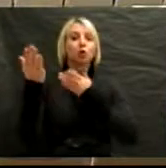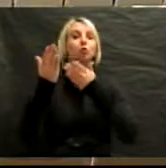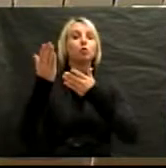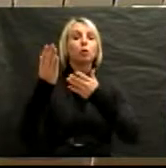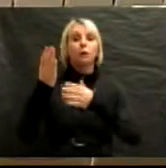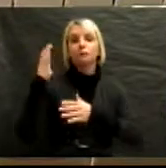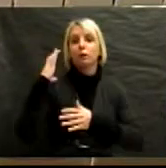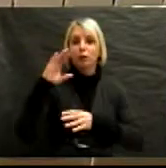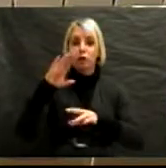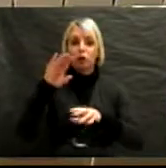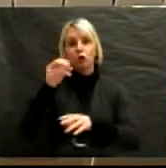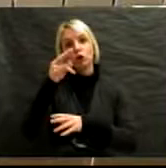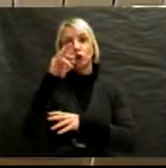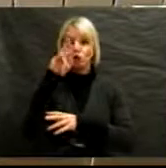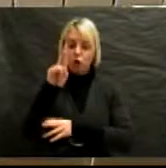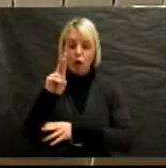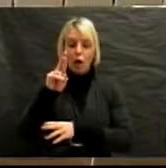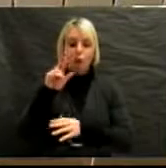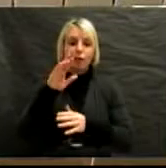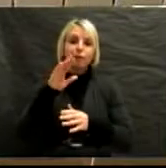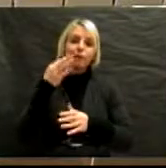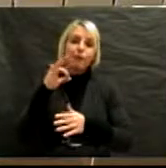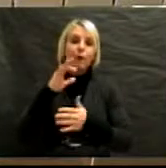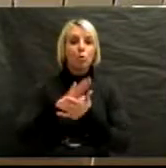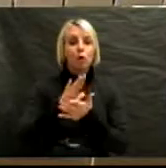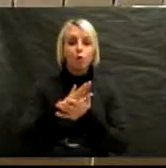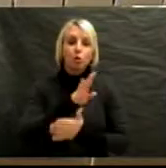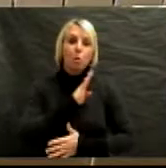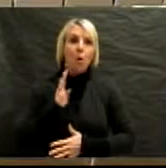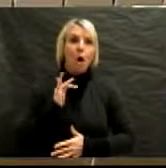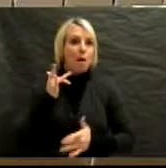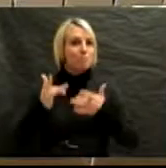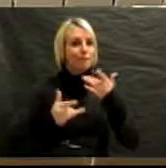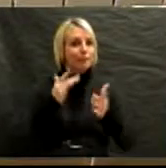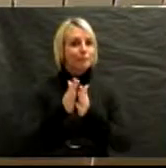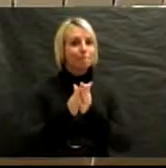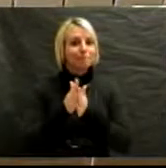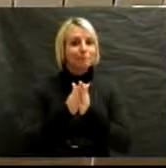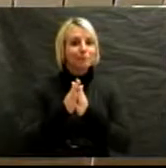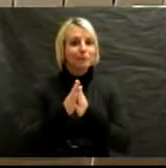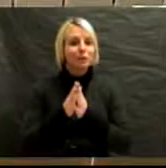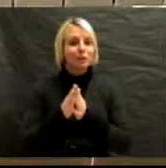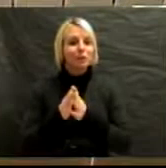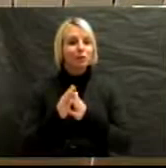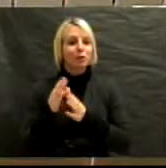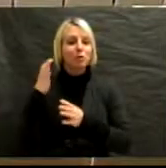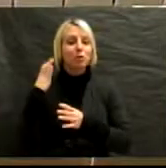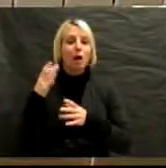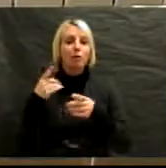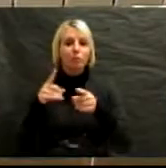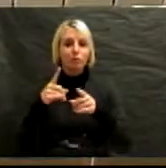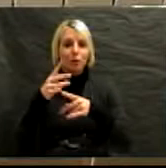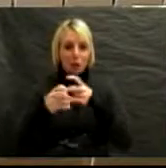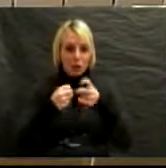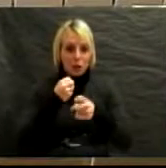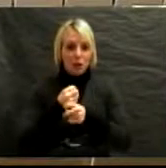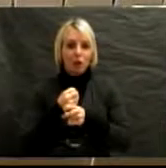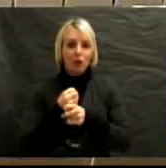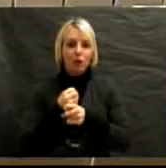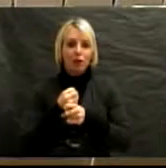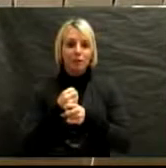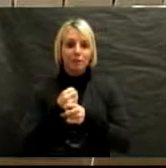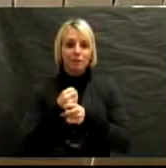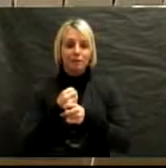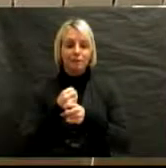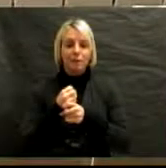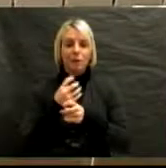am excited to be chair during a year in which I don't anticipate needing to go out and propose a levy.